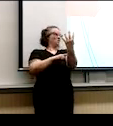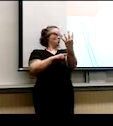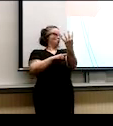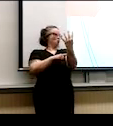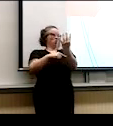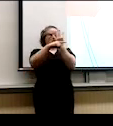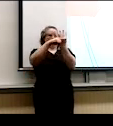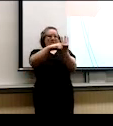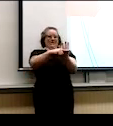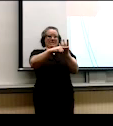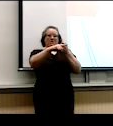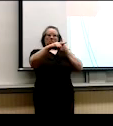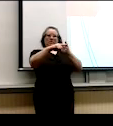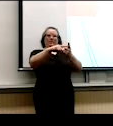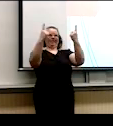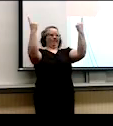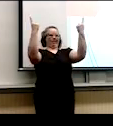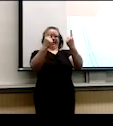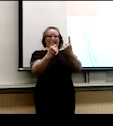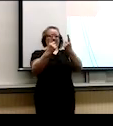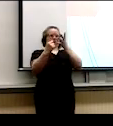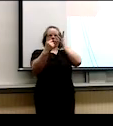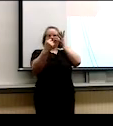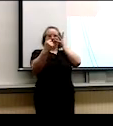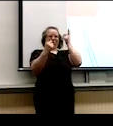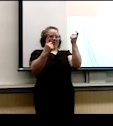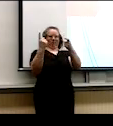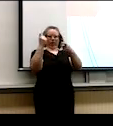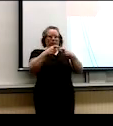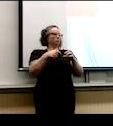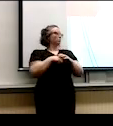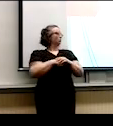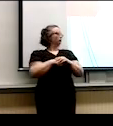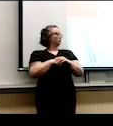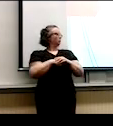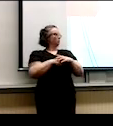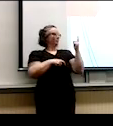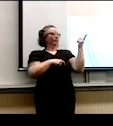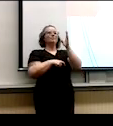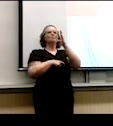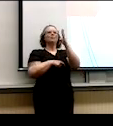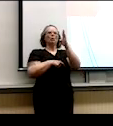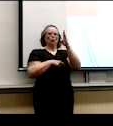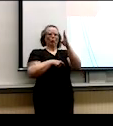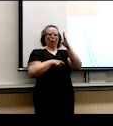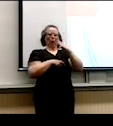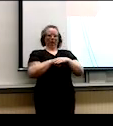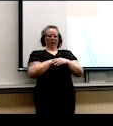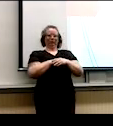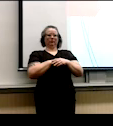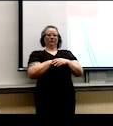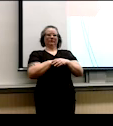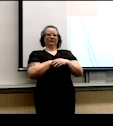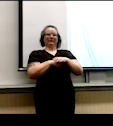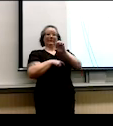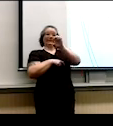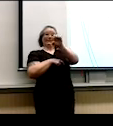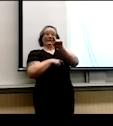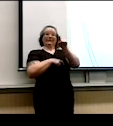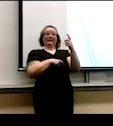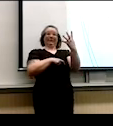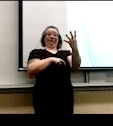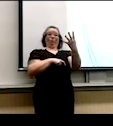Here's the blue. Whoops, here's the blue. E4, die earlier.